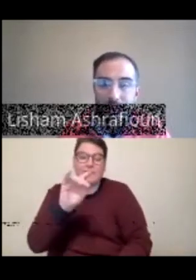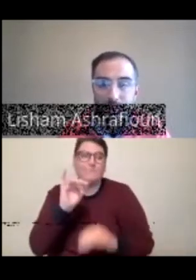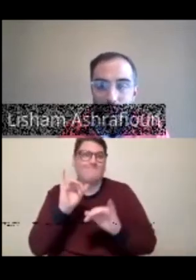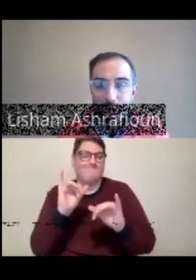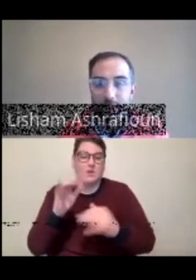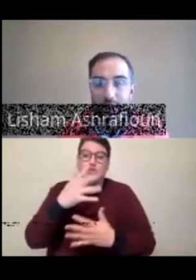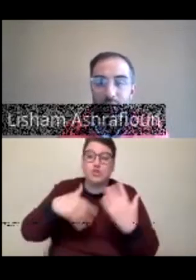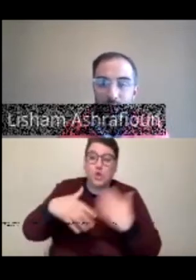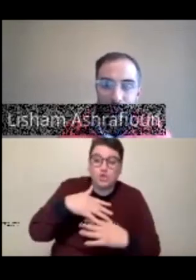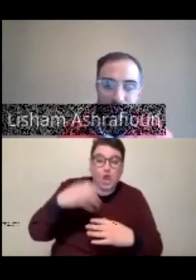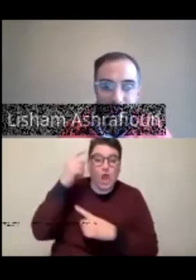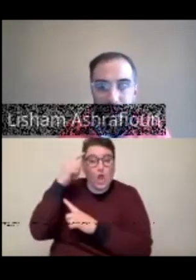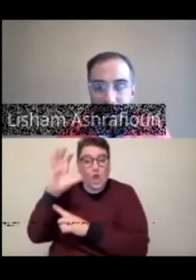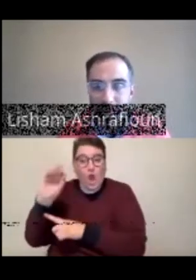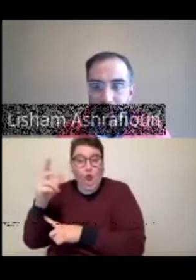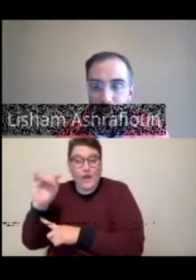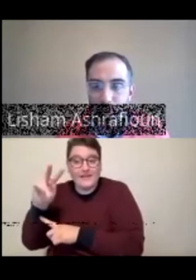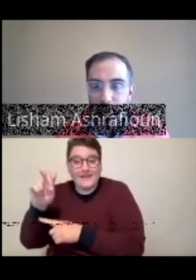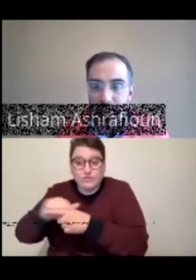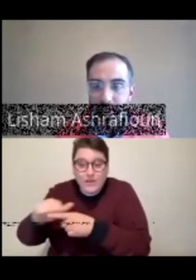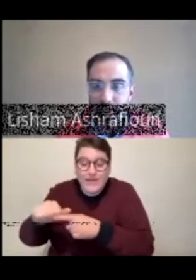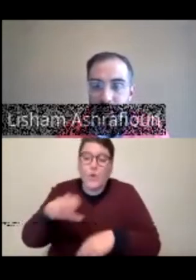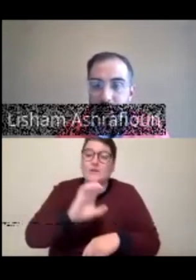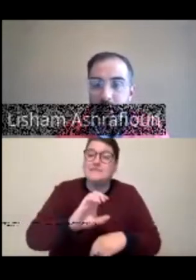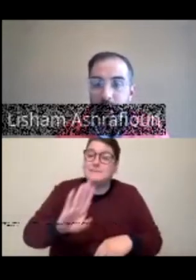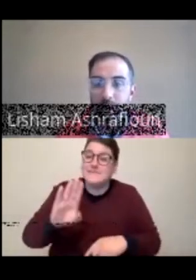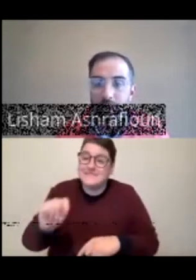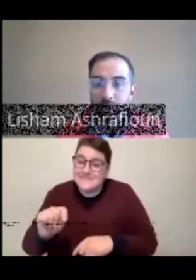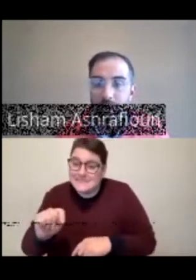social cognitive training or cognitive behavioral oriented